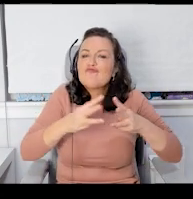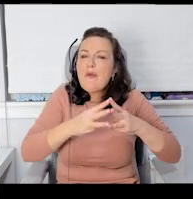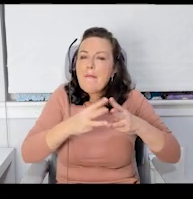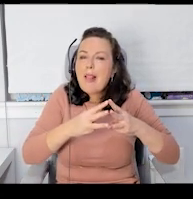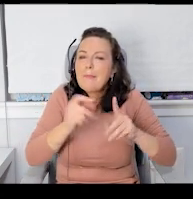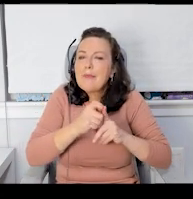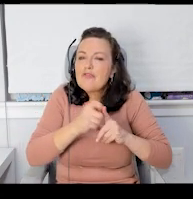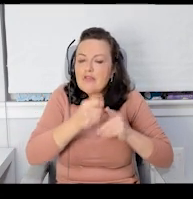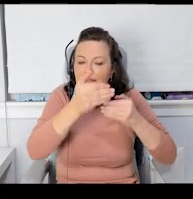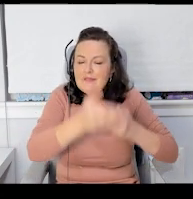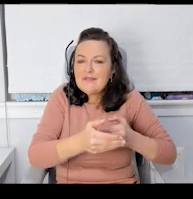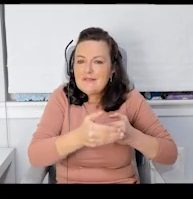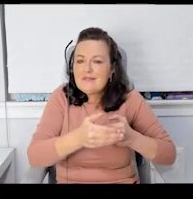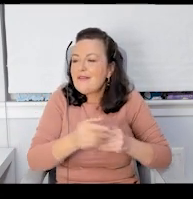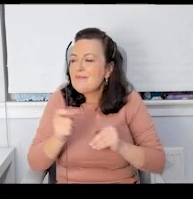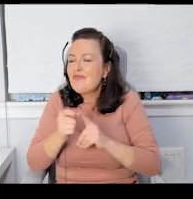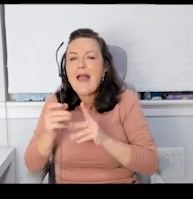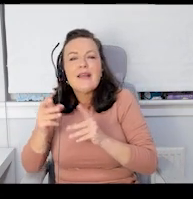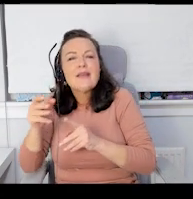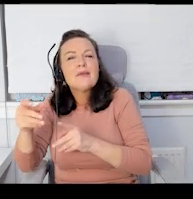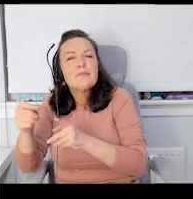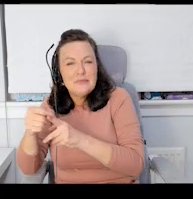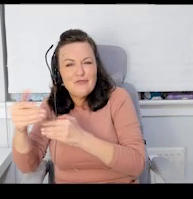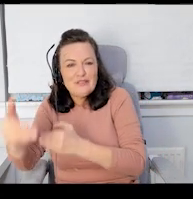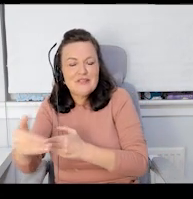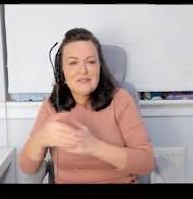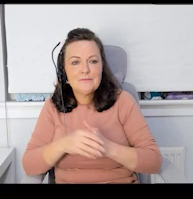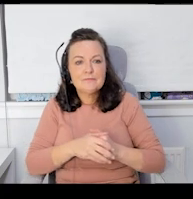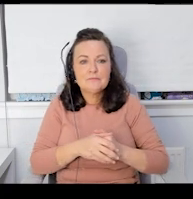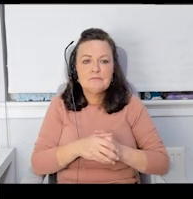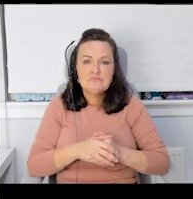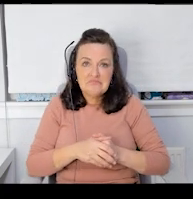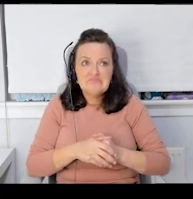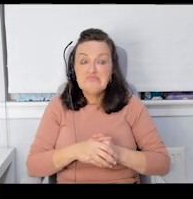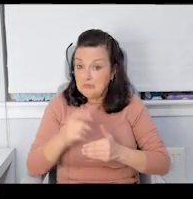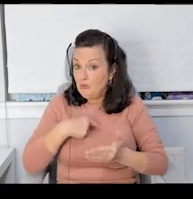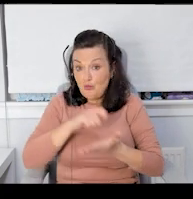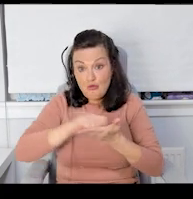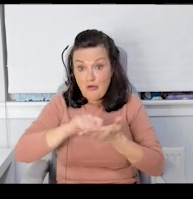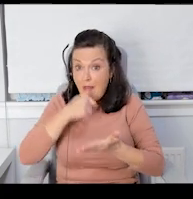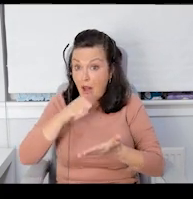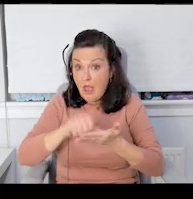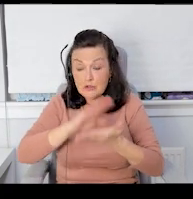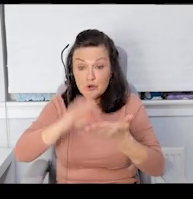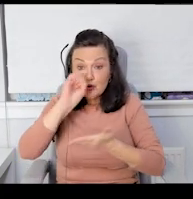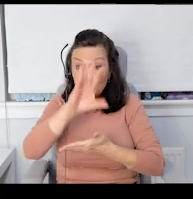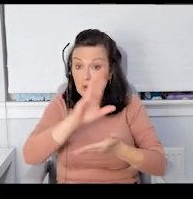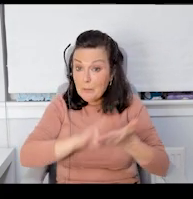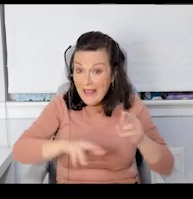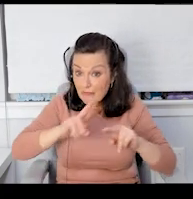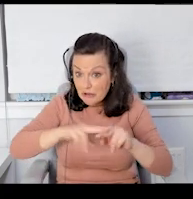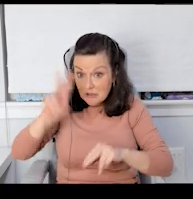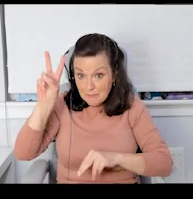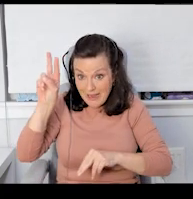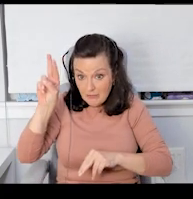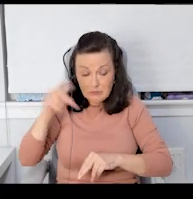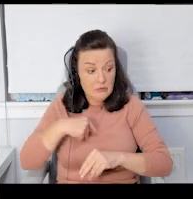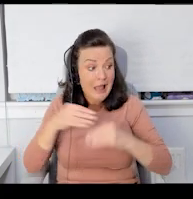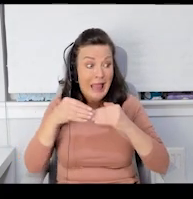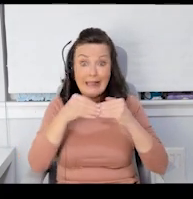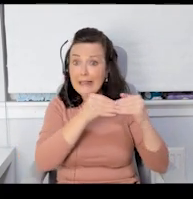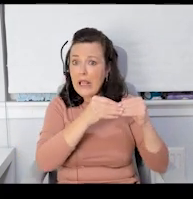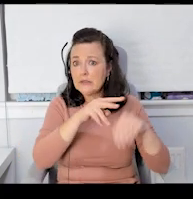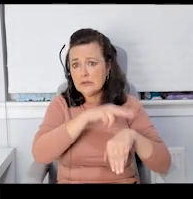from some of the questions that are coming up in the chat about timetabling. We write letters to parents. We have the support from our